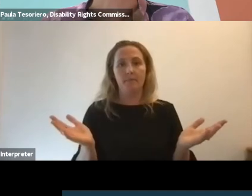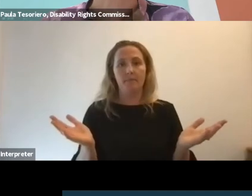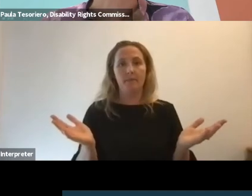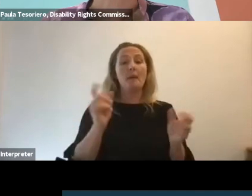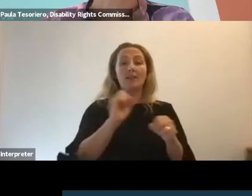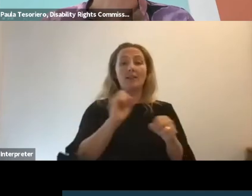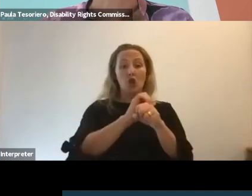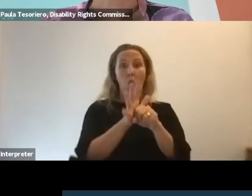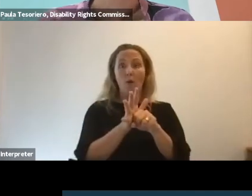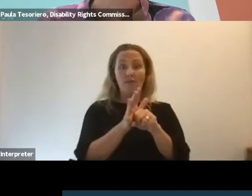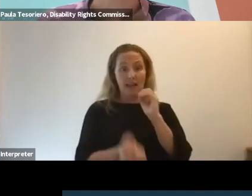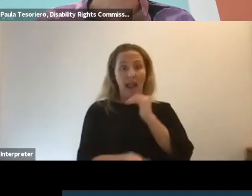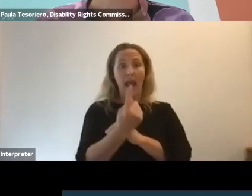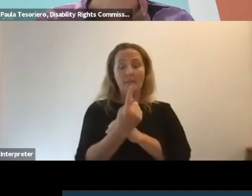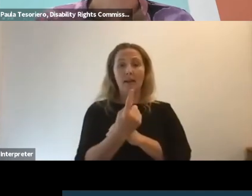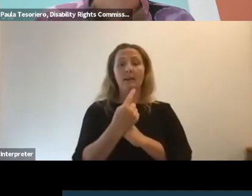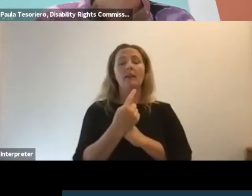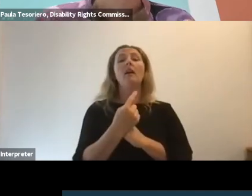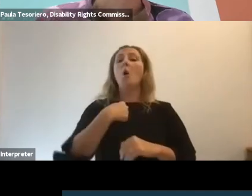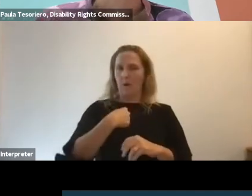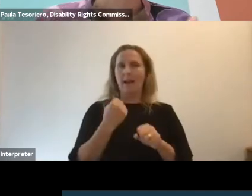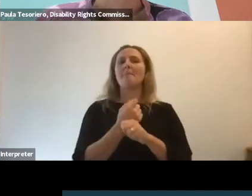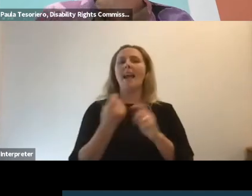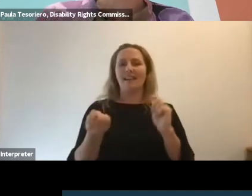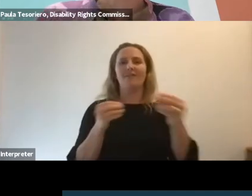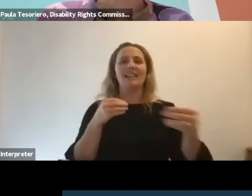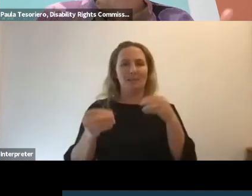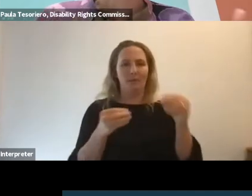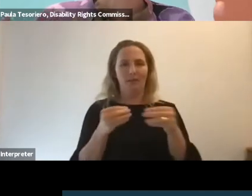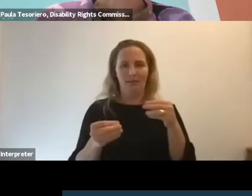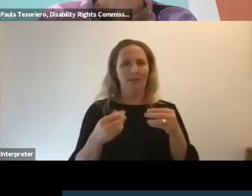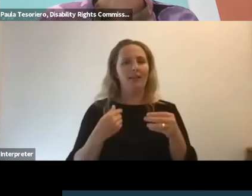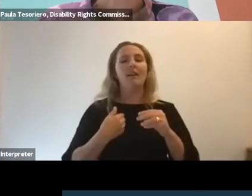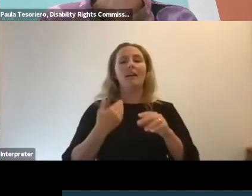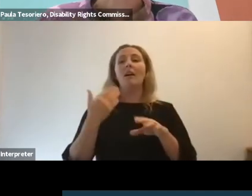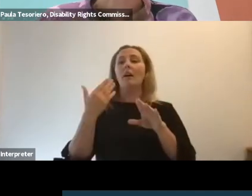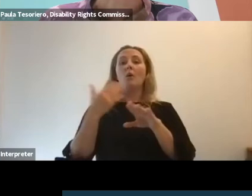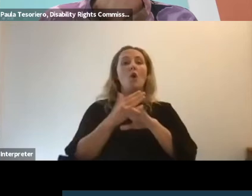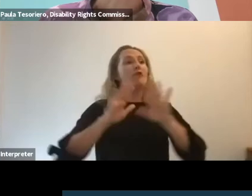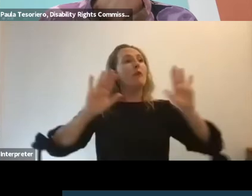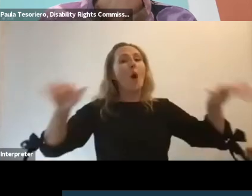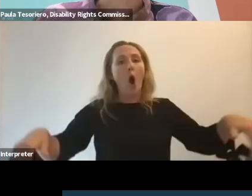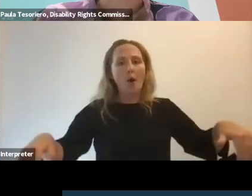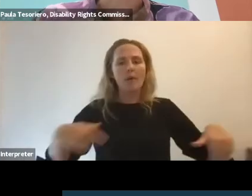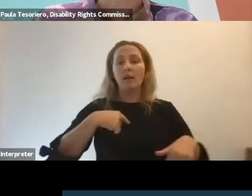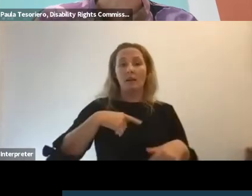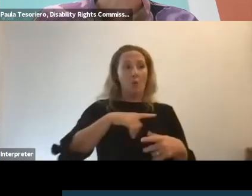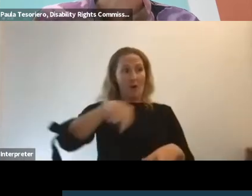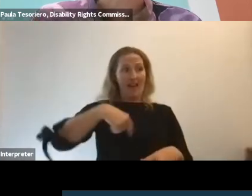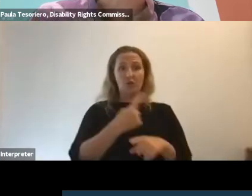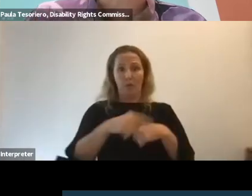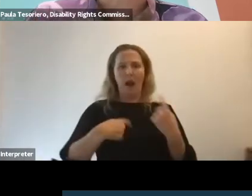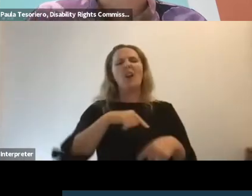a nation because of COVID, we could. And then we all talked about, let's stay in this together.